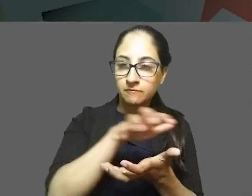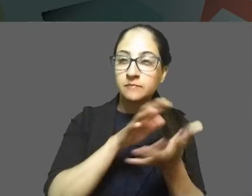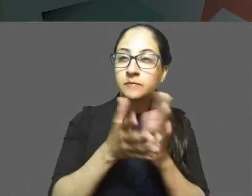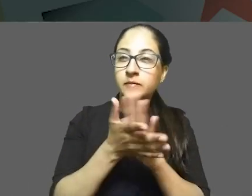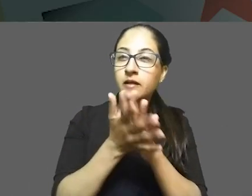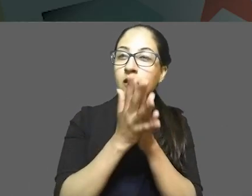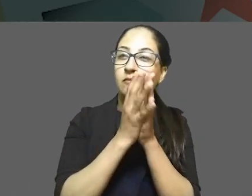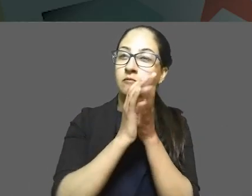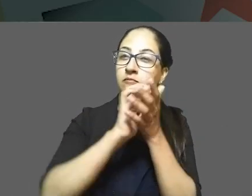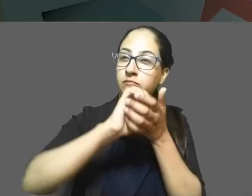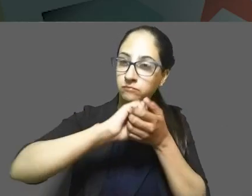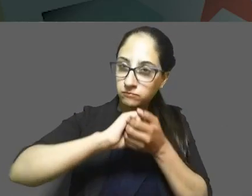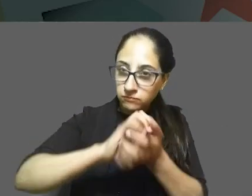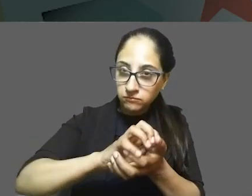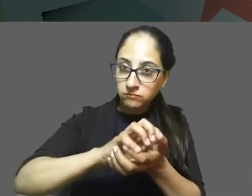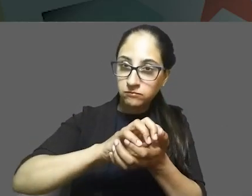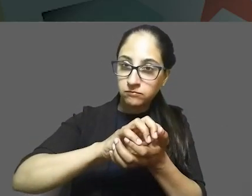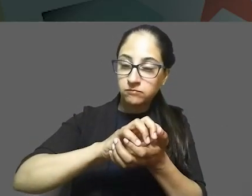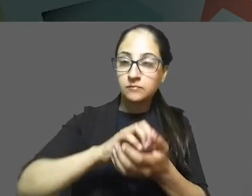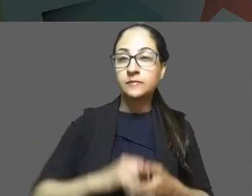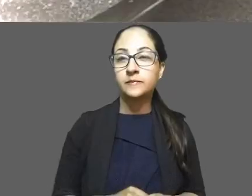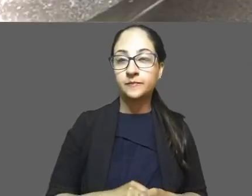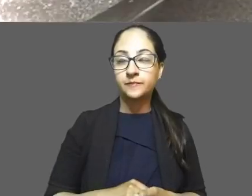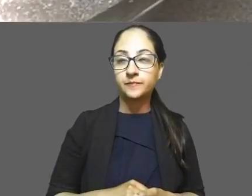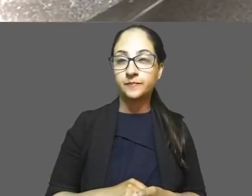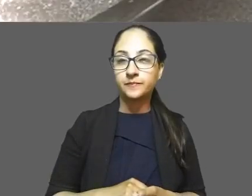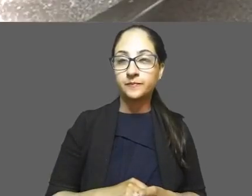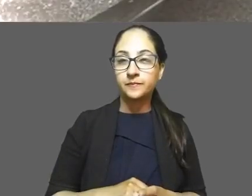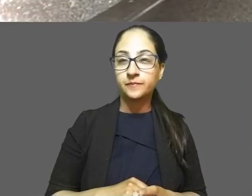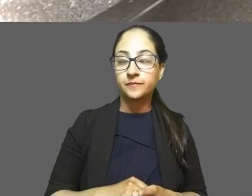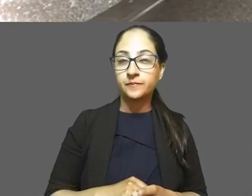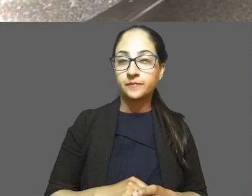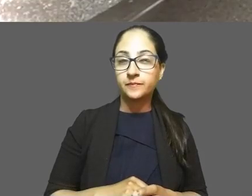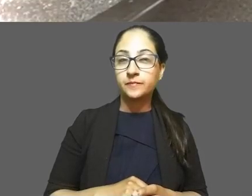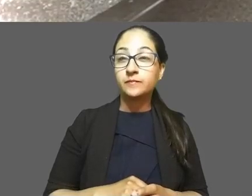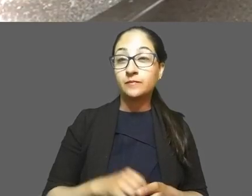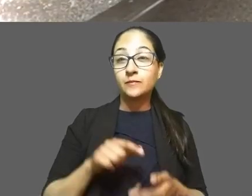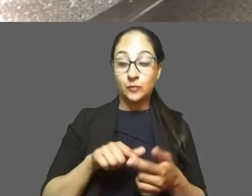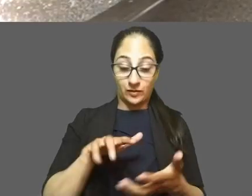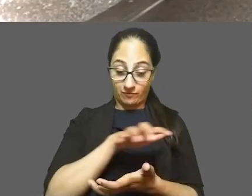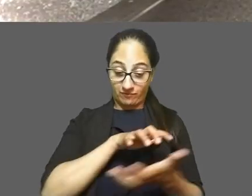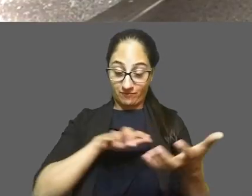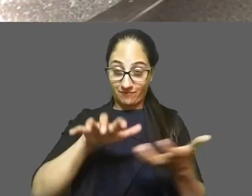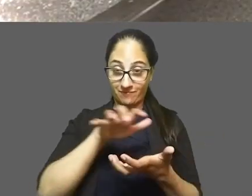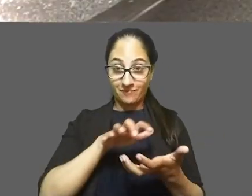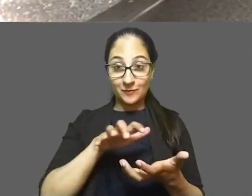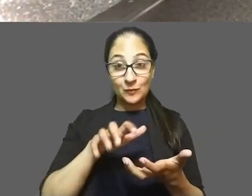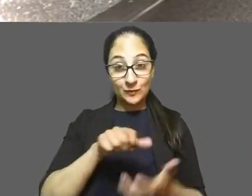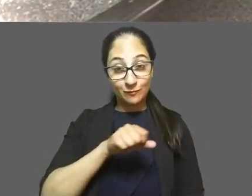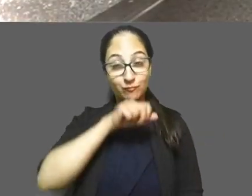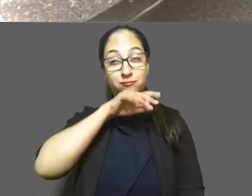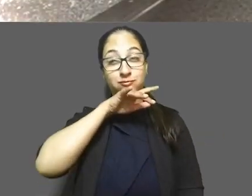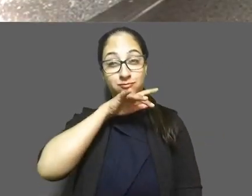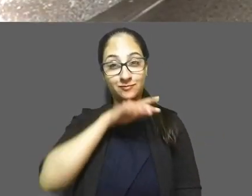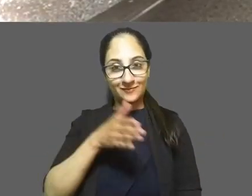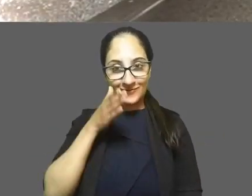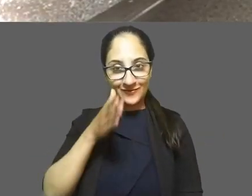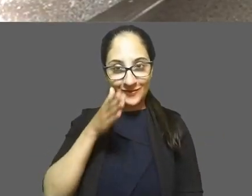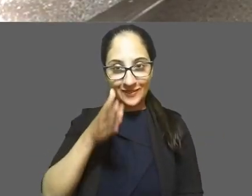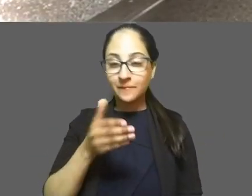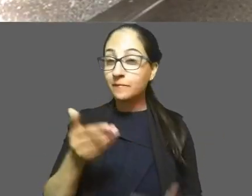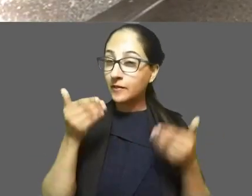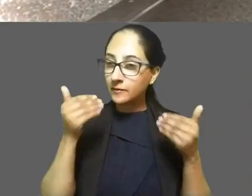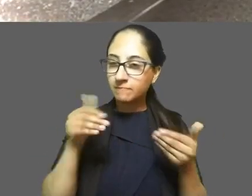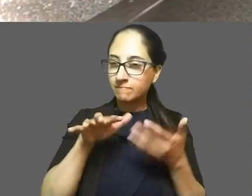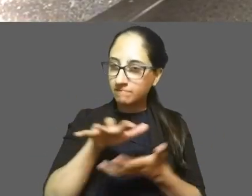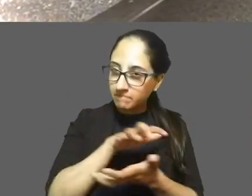all together. And what you're trying to achieve here, Ziana, is what we call a shaggy mess. So you want